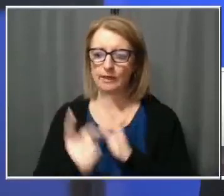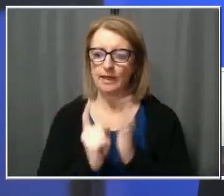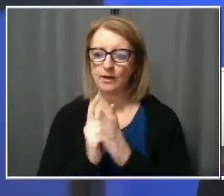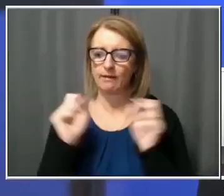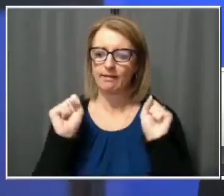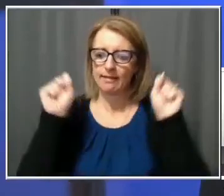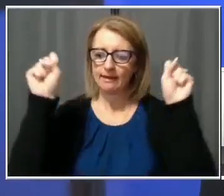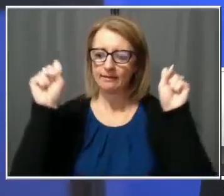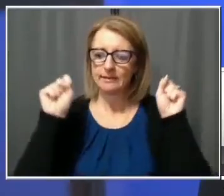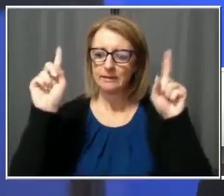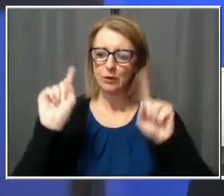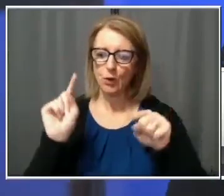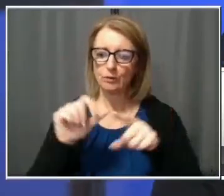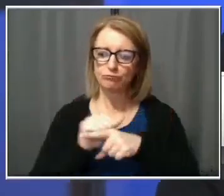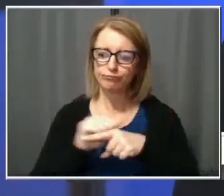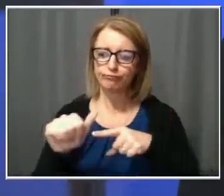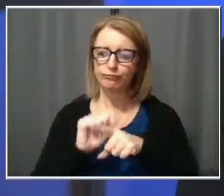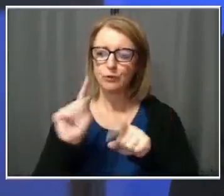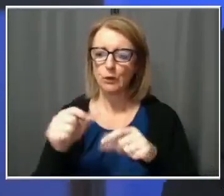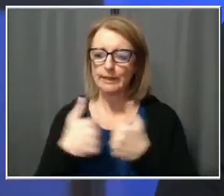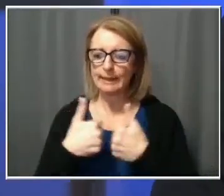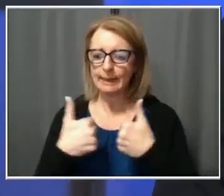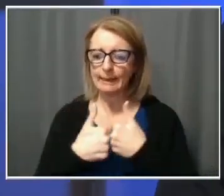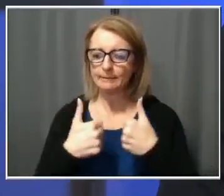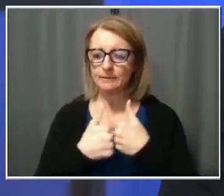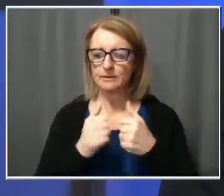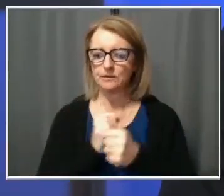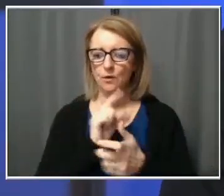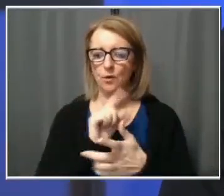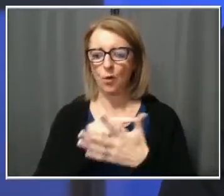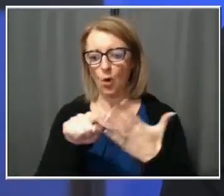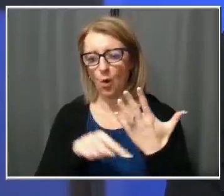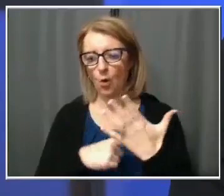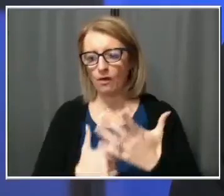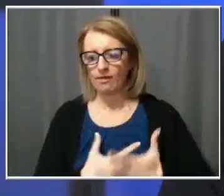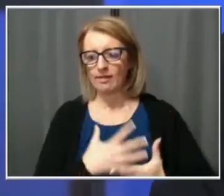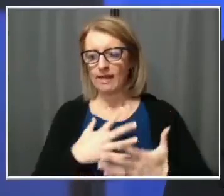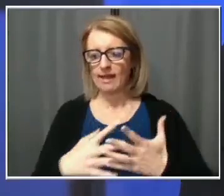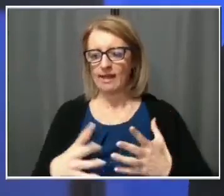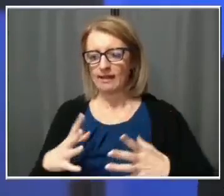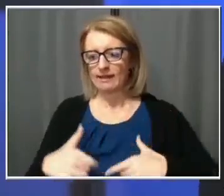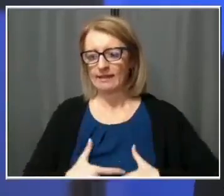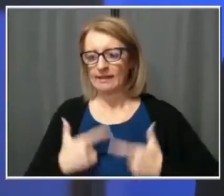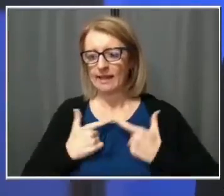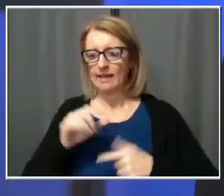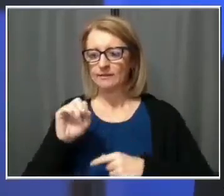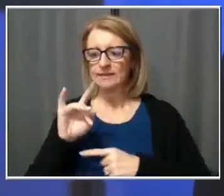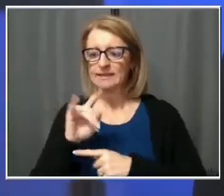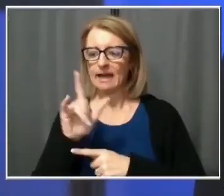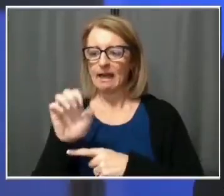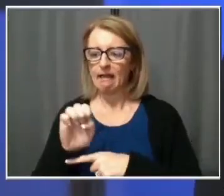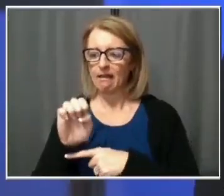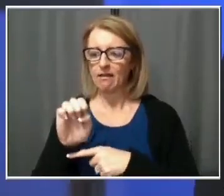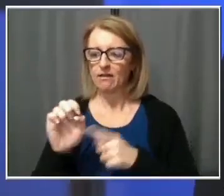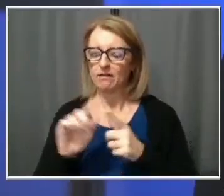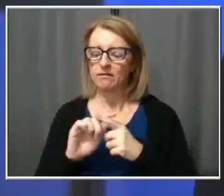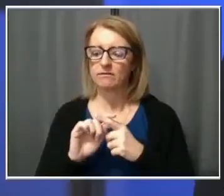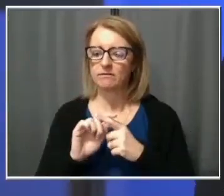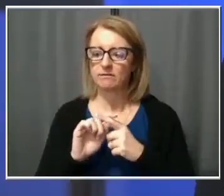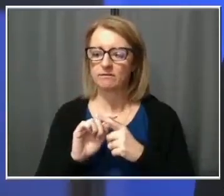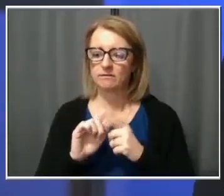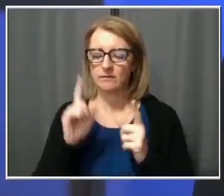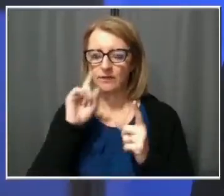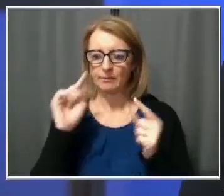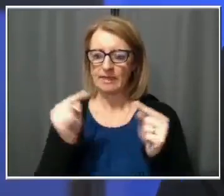going to practice, you're going to games. So you have a whole lifestyle built around competition and training. And then when you get injured, to think about that